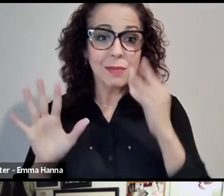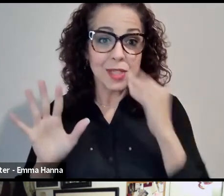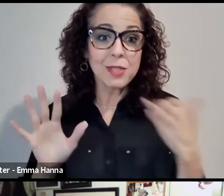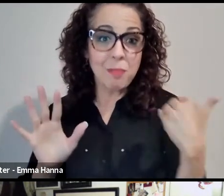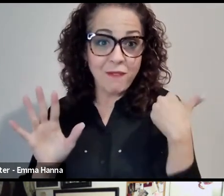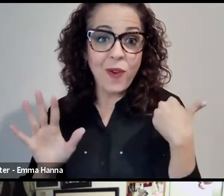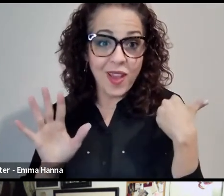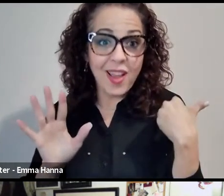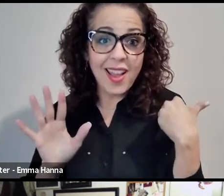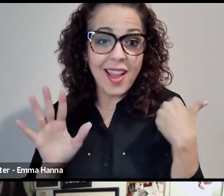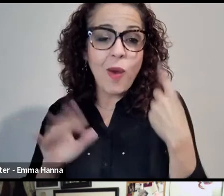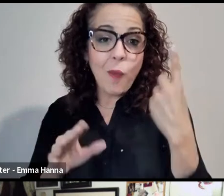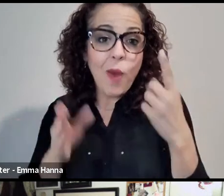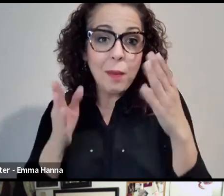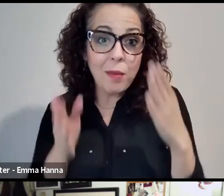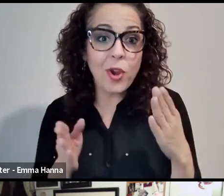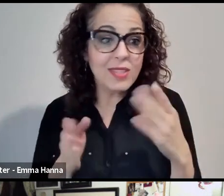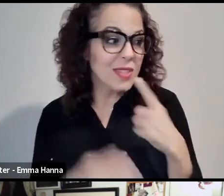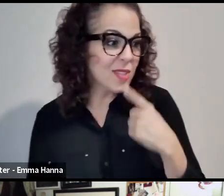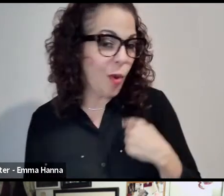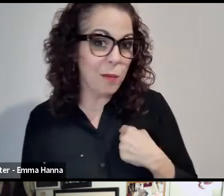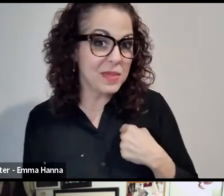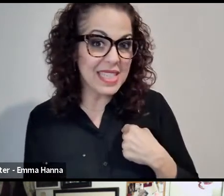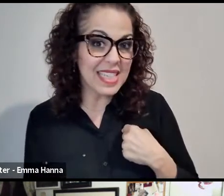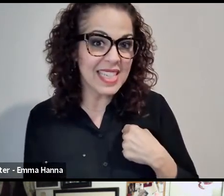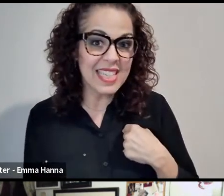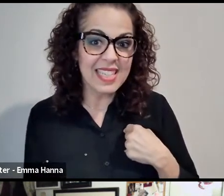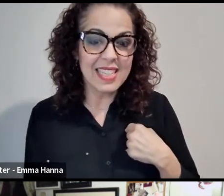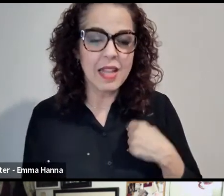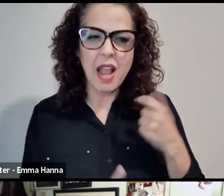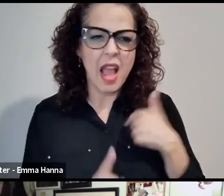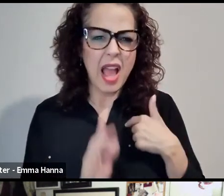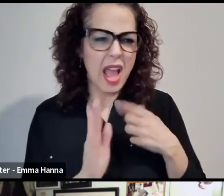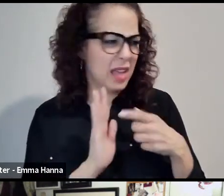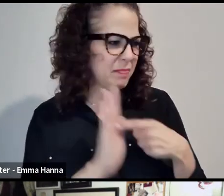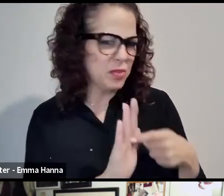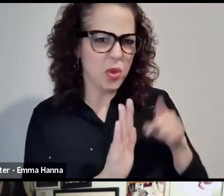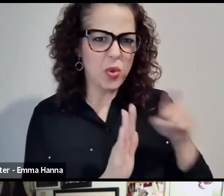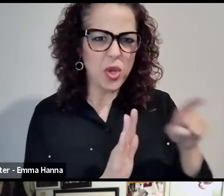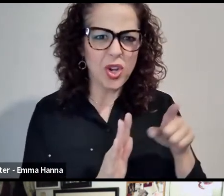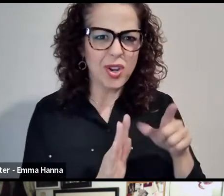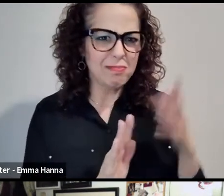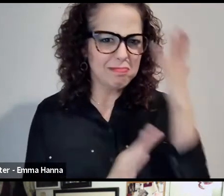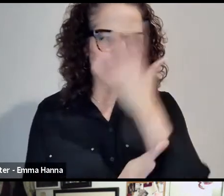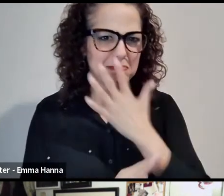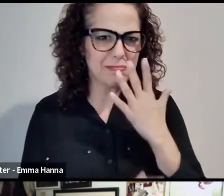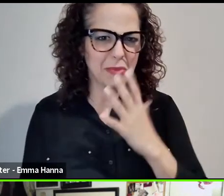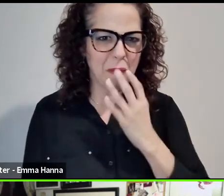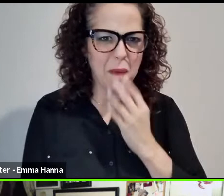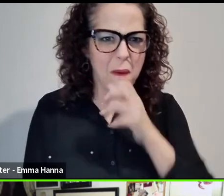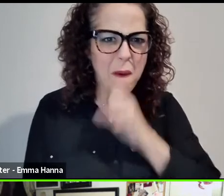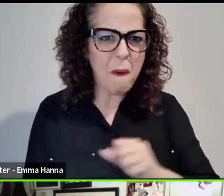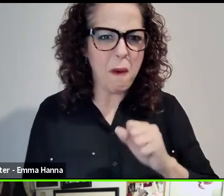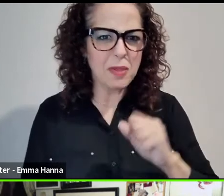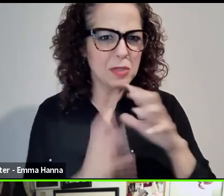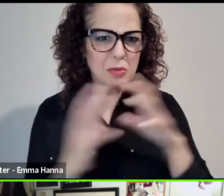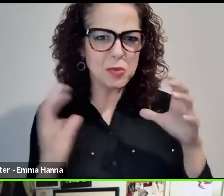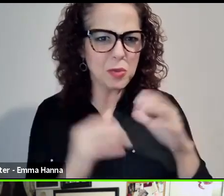I had one person tell me that I had depicted her in a way that made her look too old and too Jewish. And